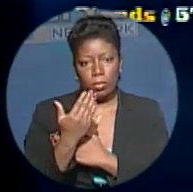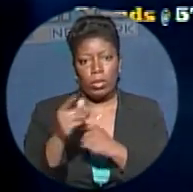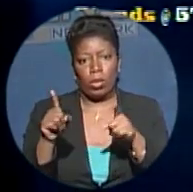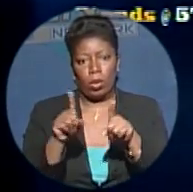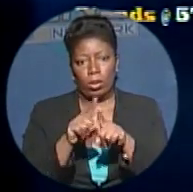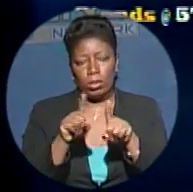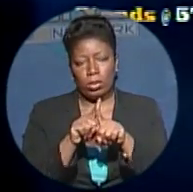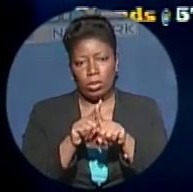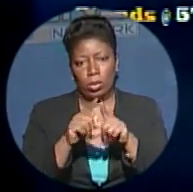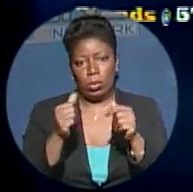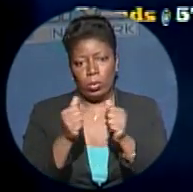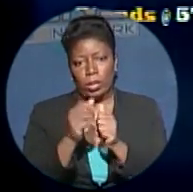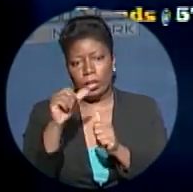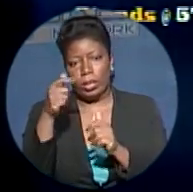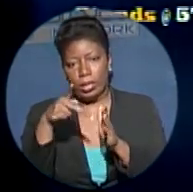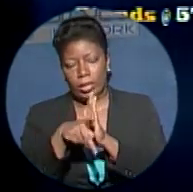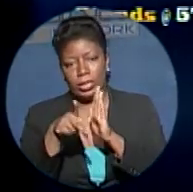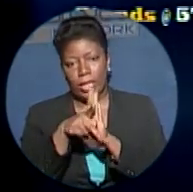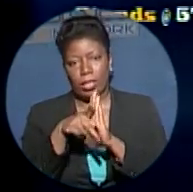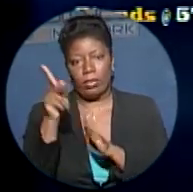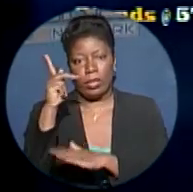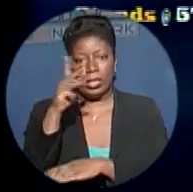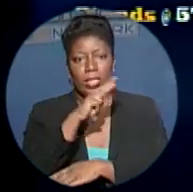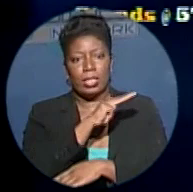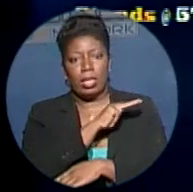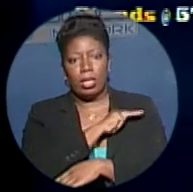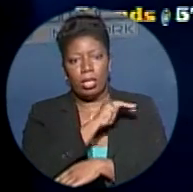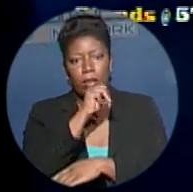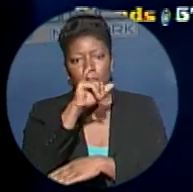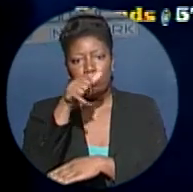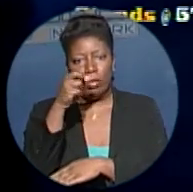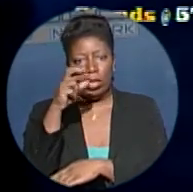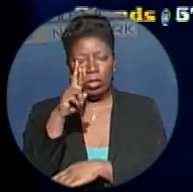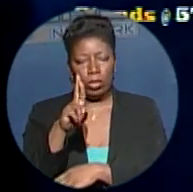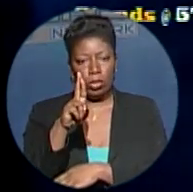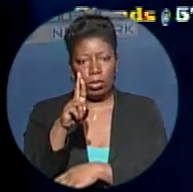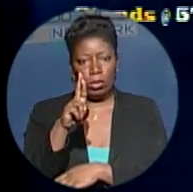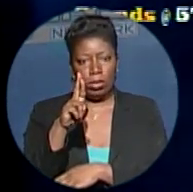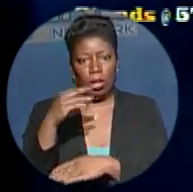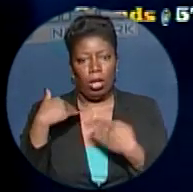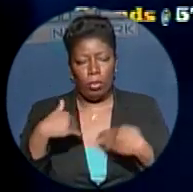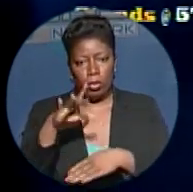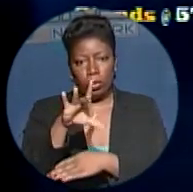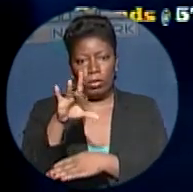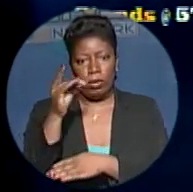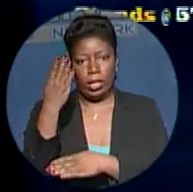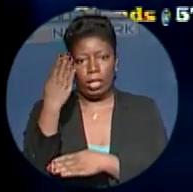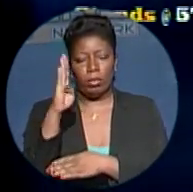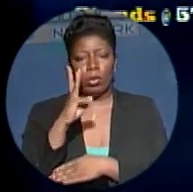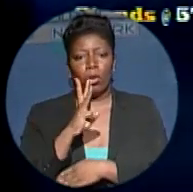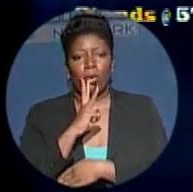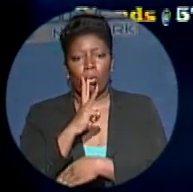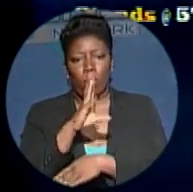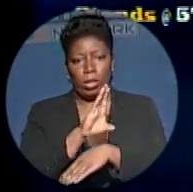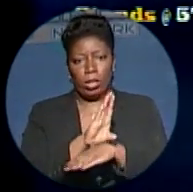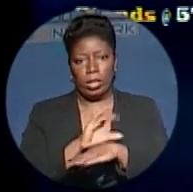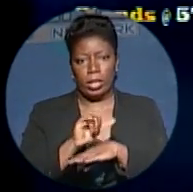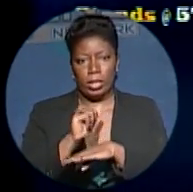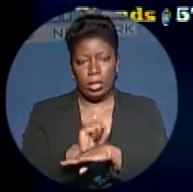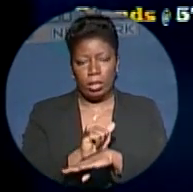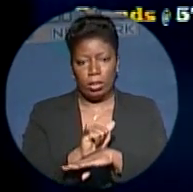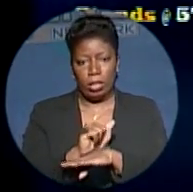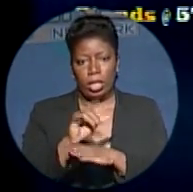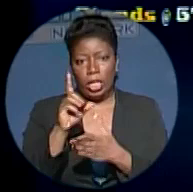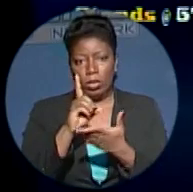death of 17-year-old Candace Major, whose body was discovered at Blue Water Key on Friday, December 2nd. Wallace is described